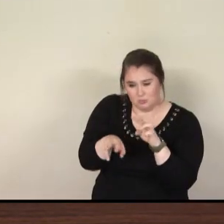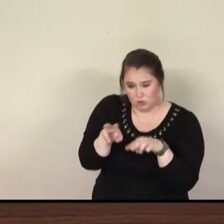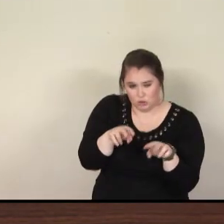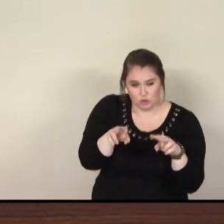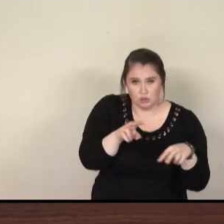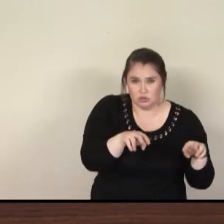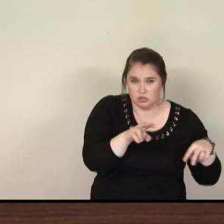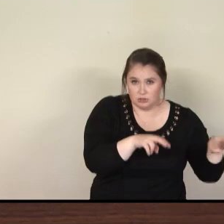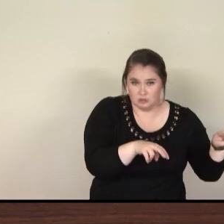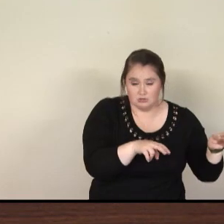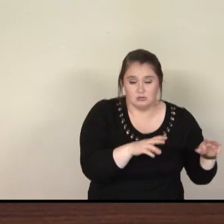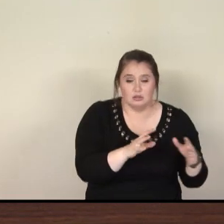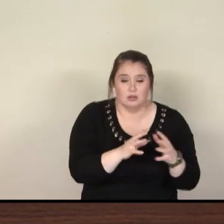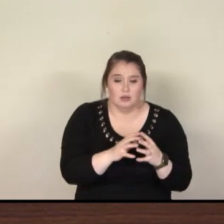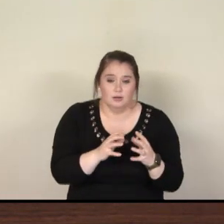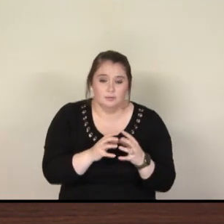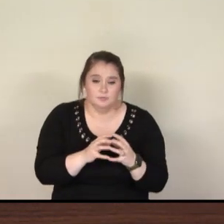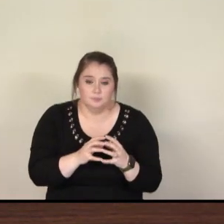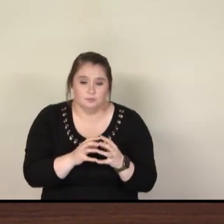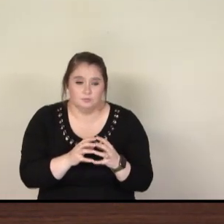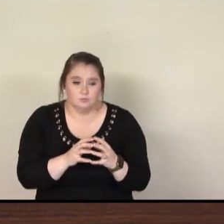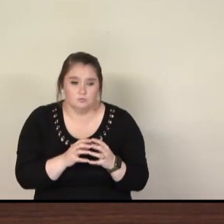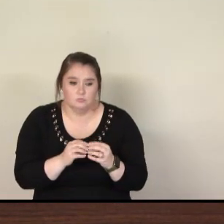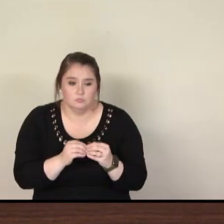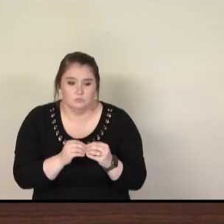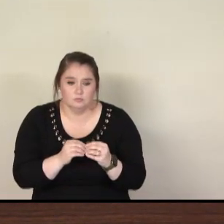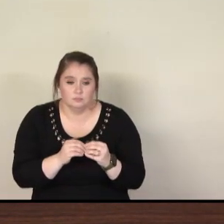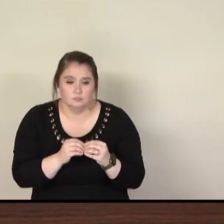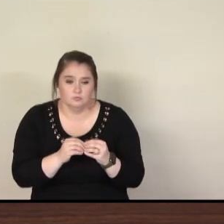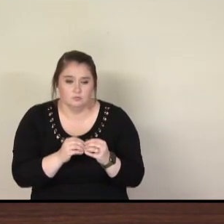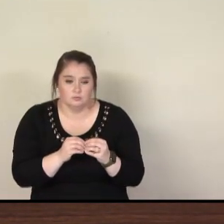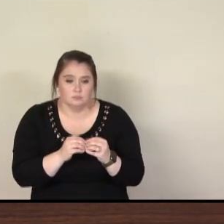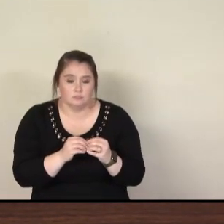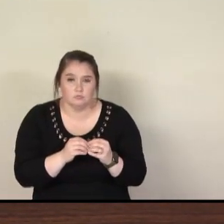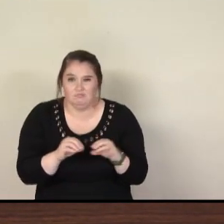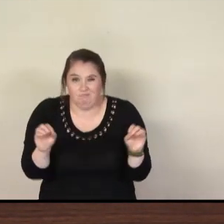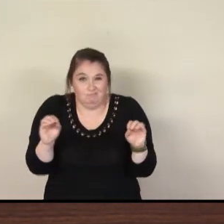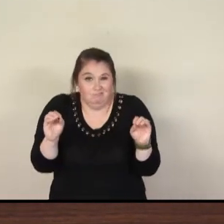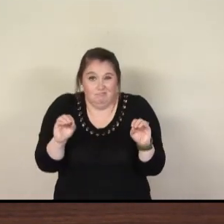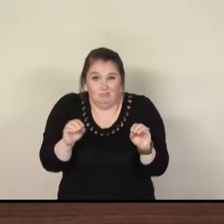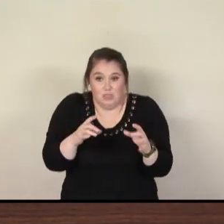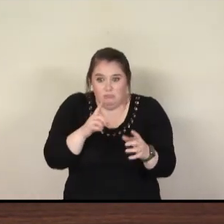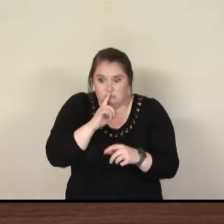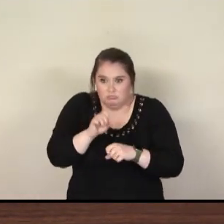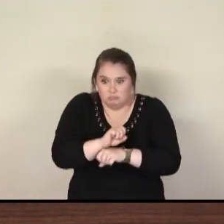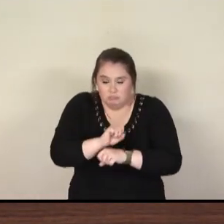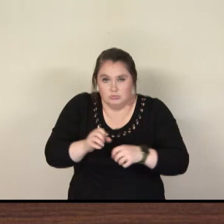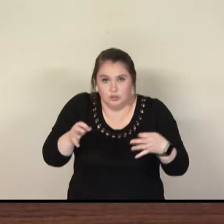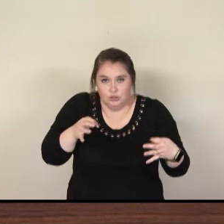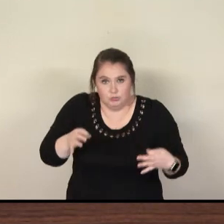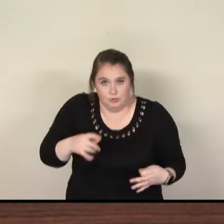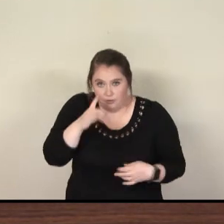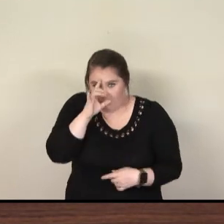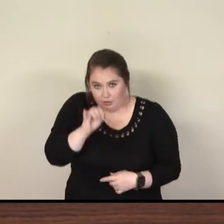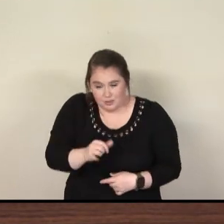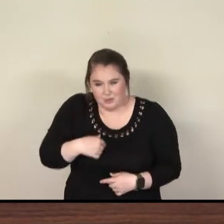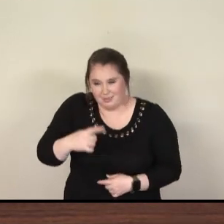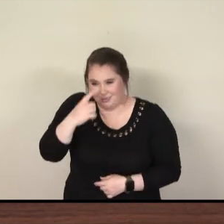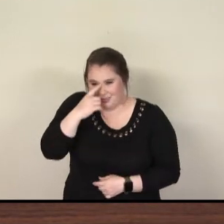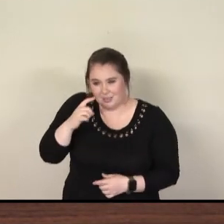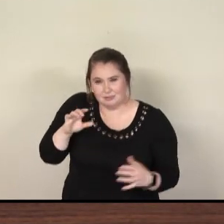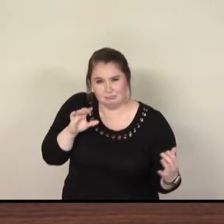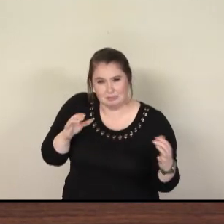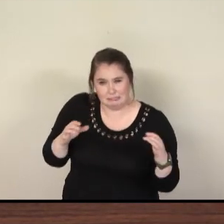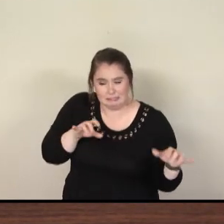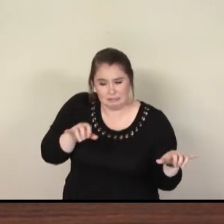inspections, which there's no description of that, so I'm thinking that might be similar to what